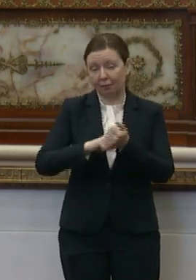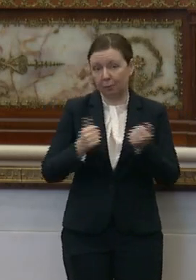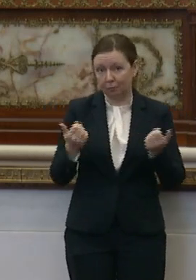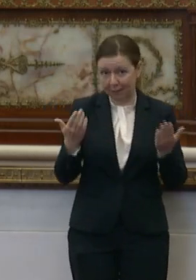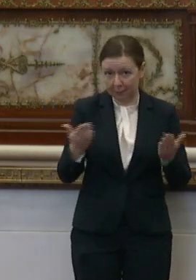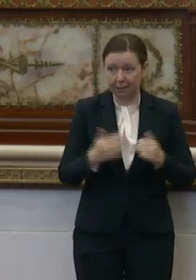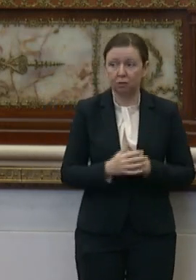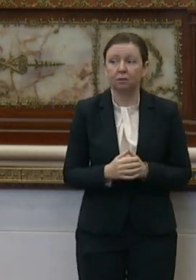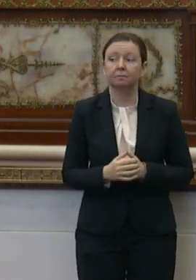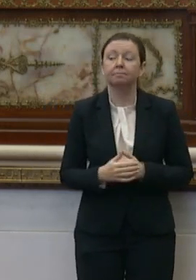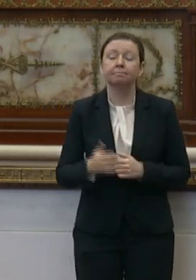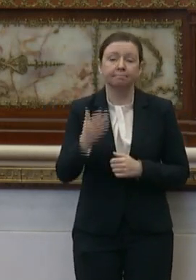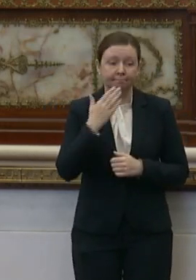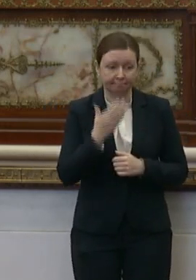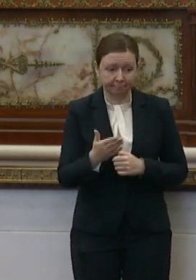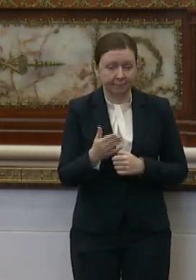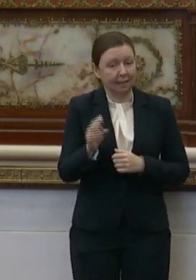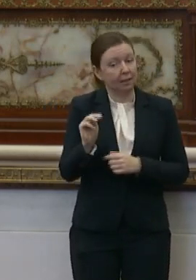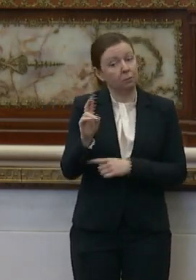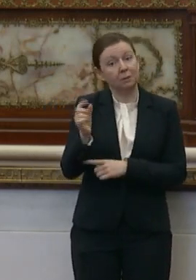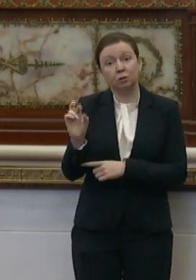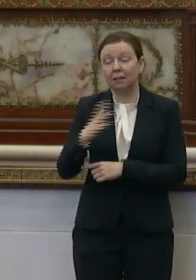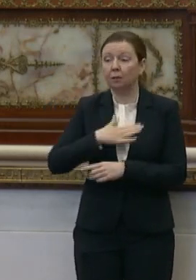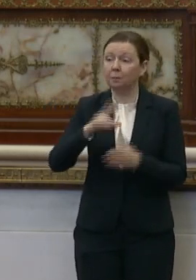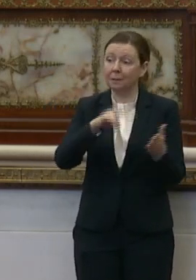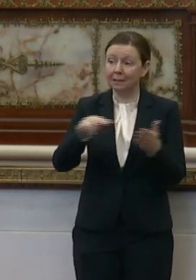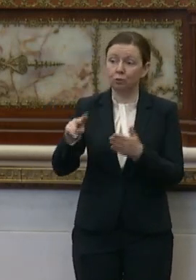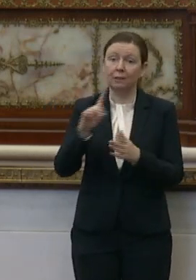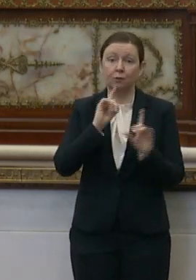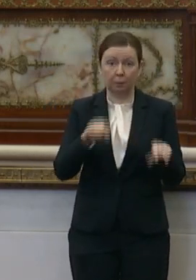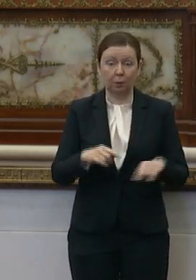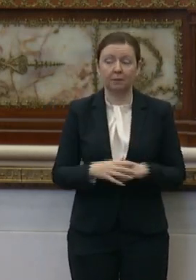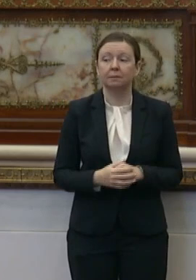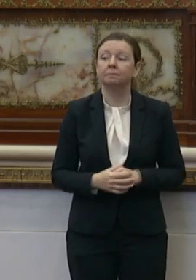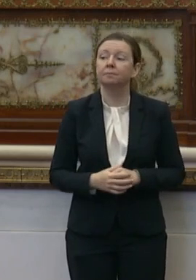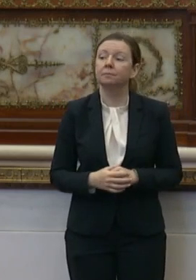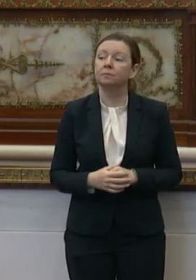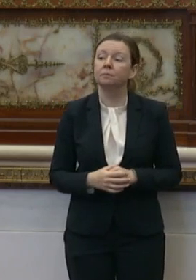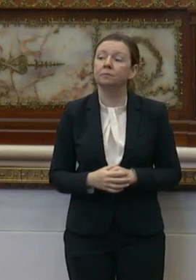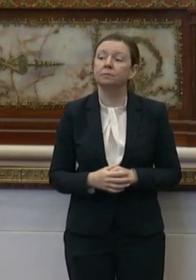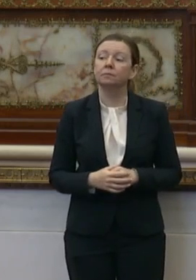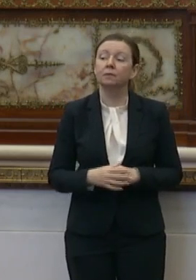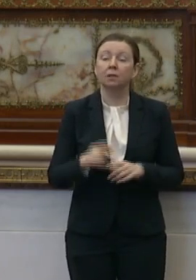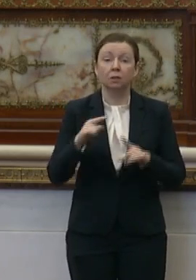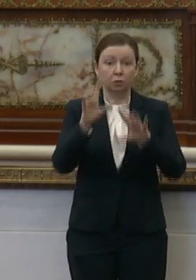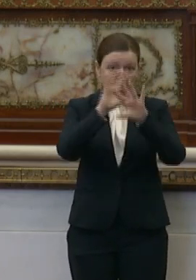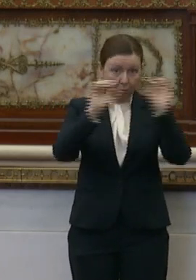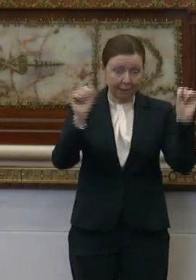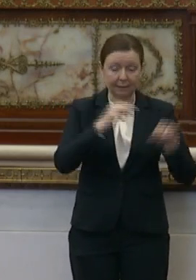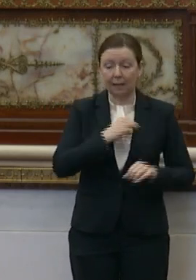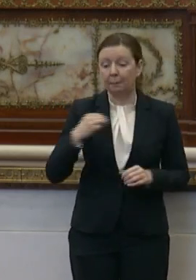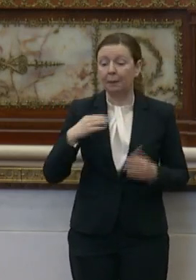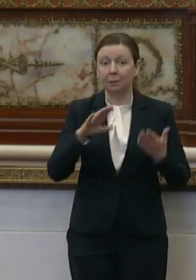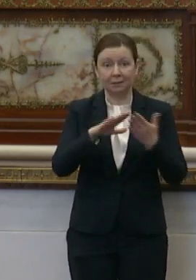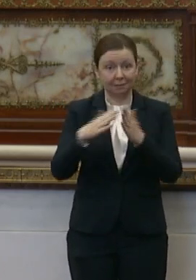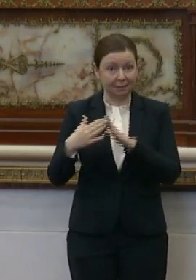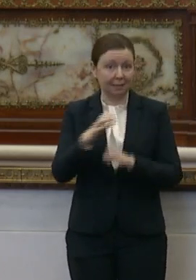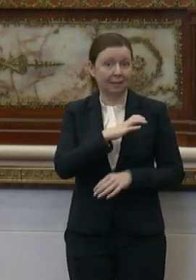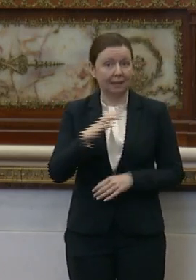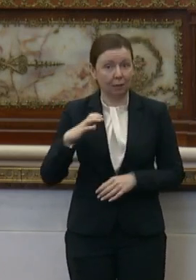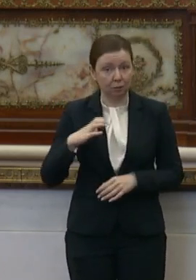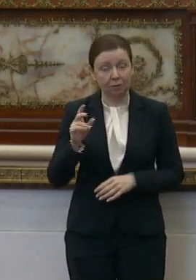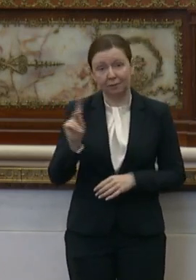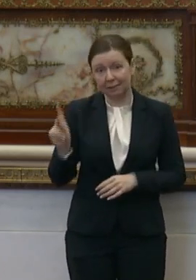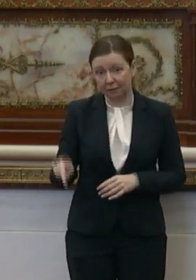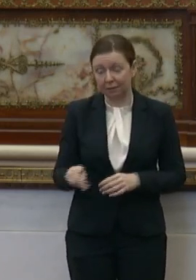recommendation. Thank you. Mr. Decker, will you please read the report? To the President and members of the Council of the City of